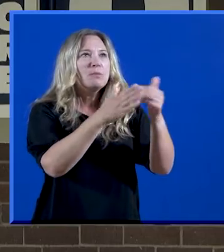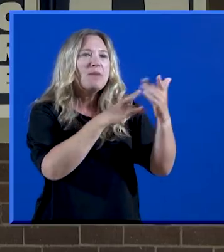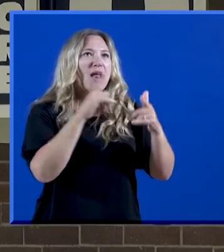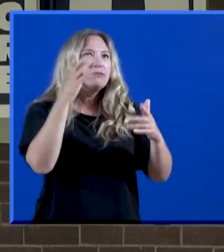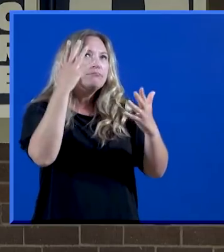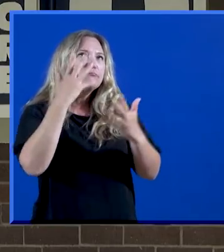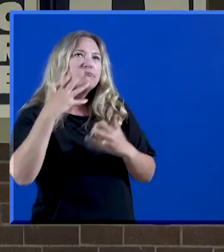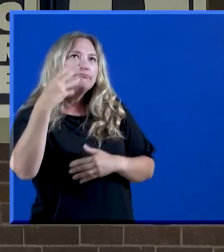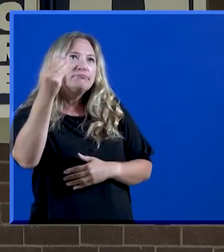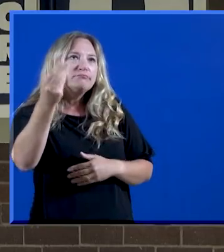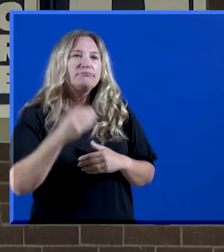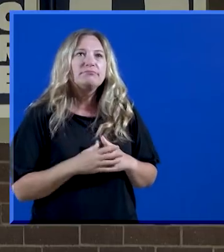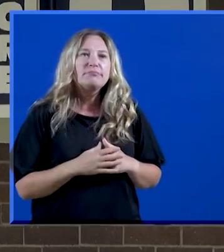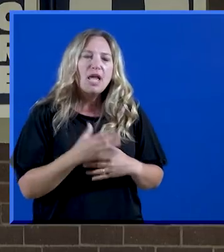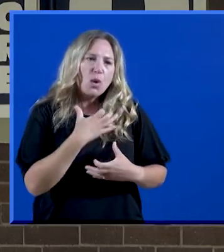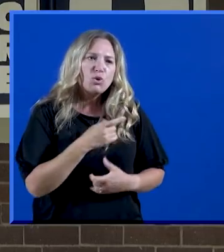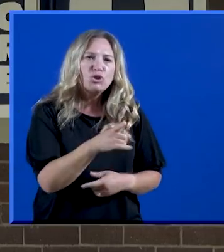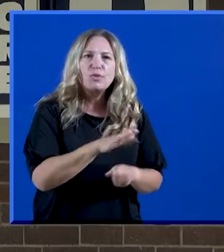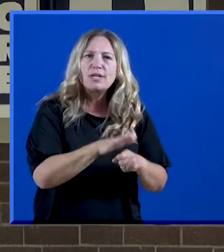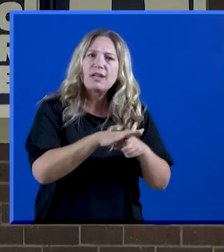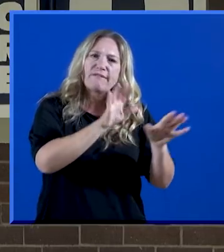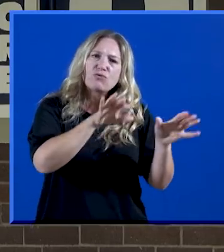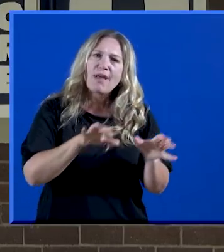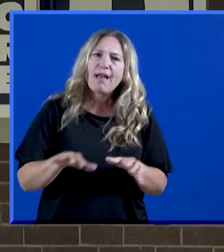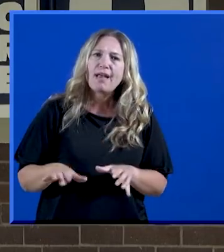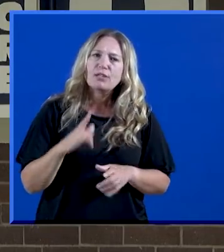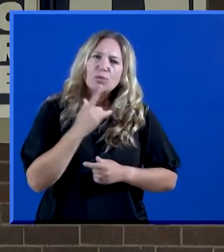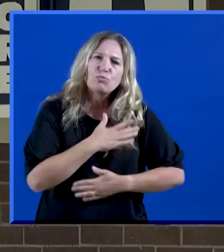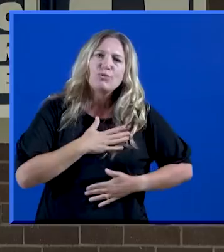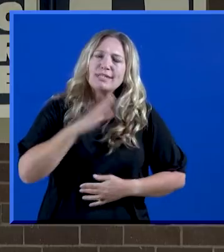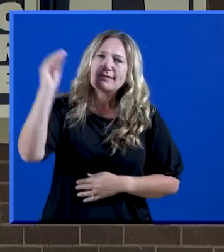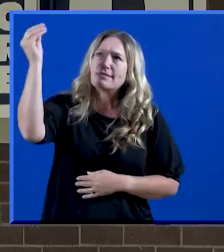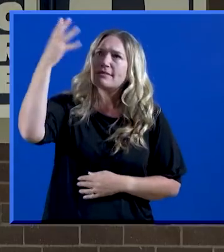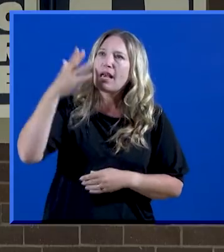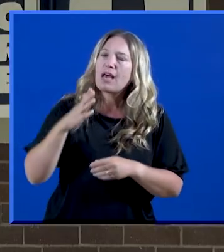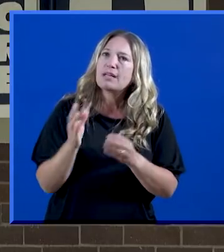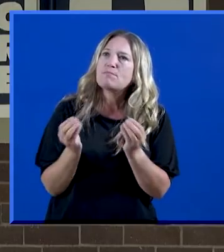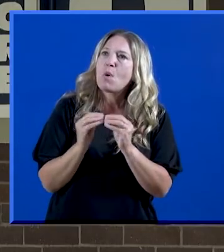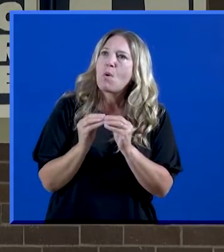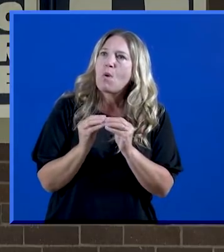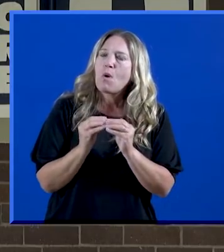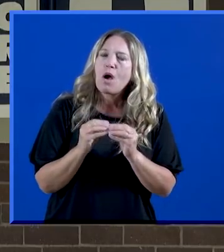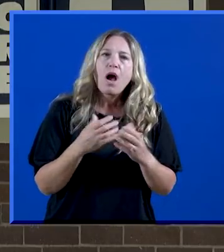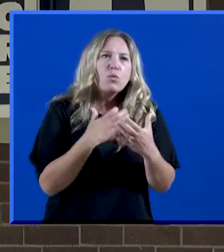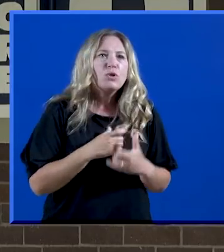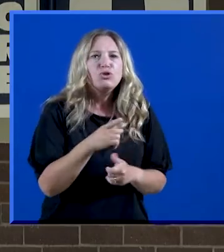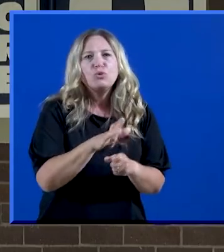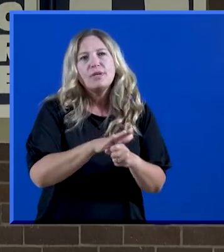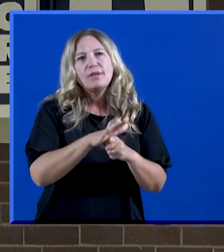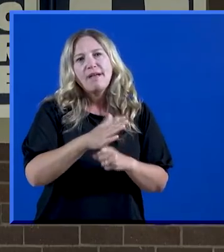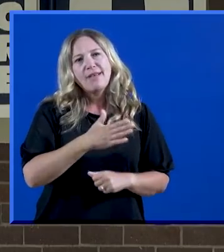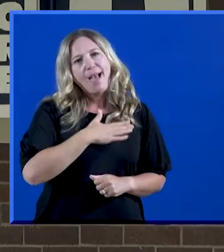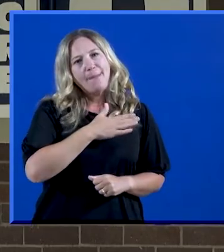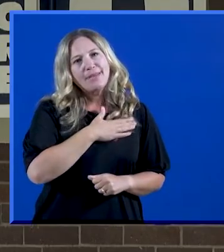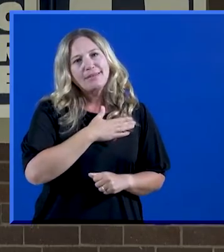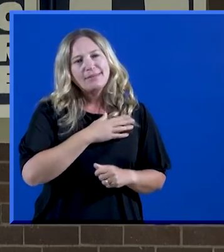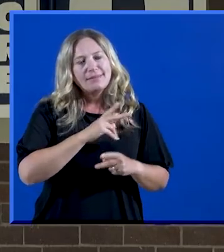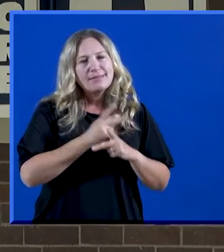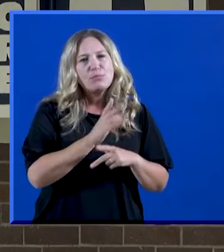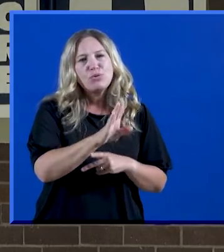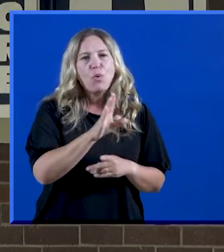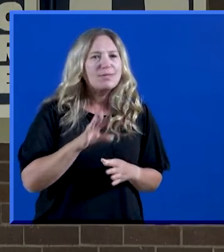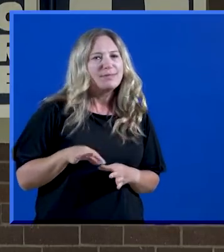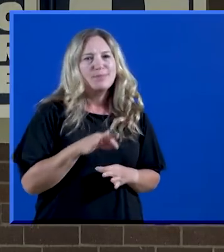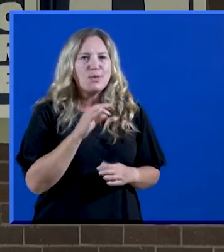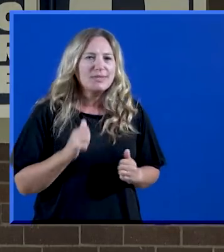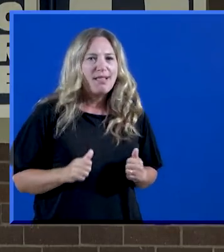gray the sky may appear. I wish you enough rain to appreciate the sun even more. I wish you enough happiness to keep